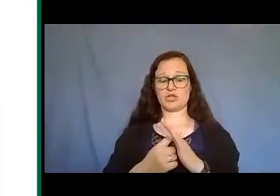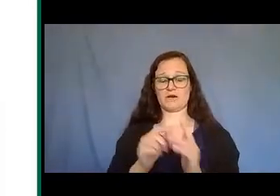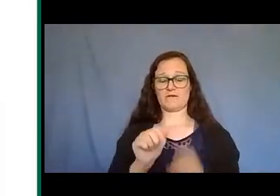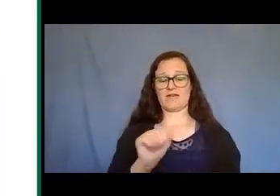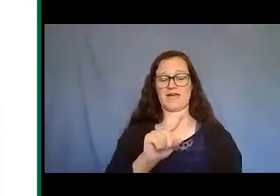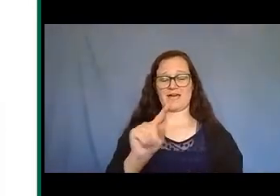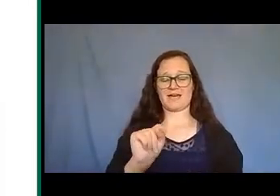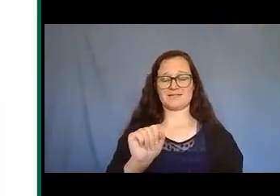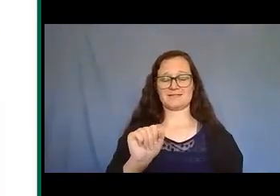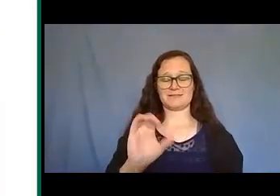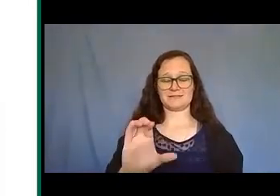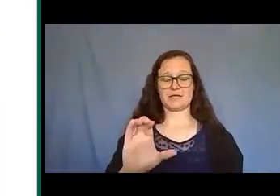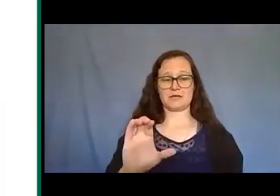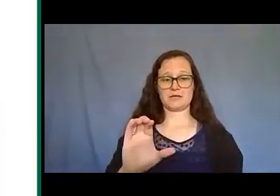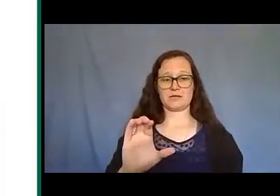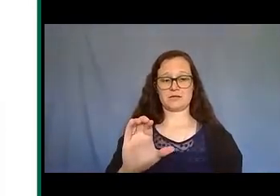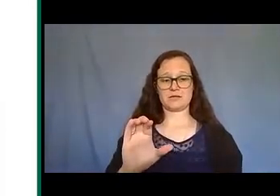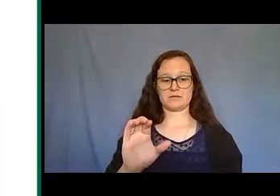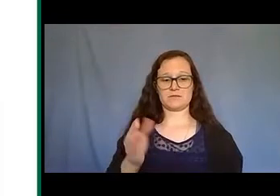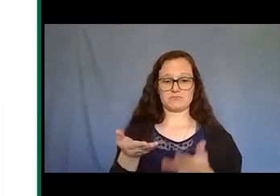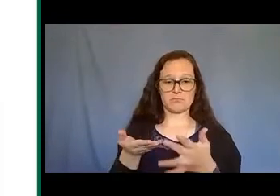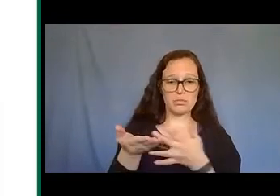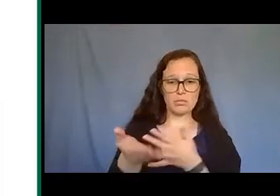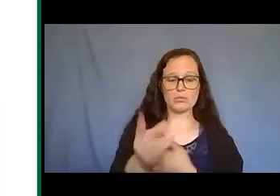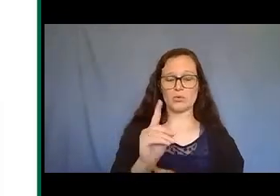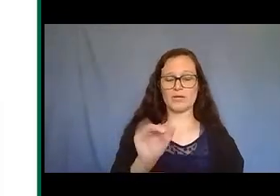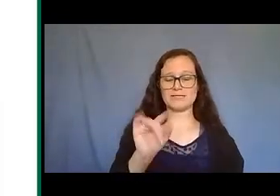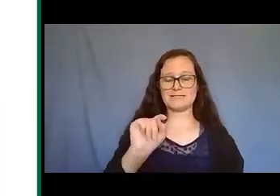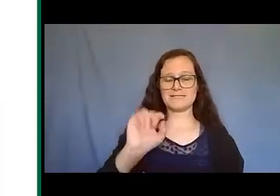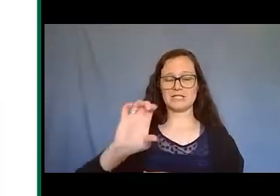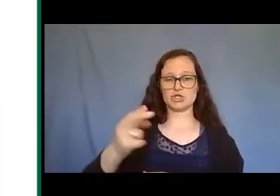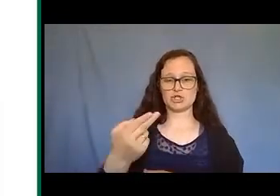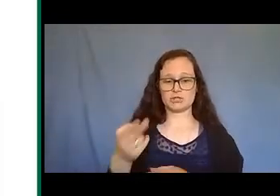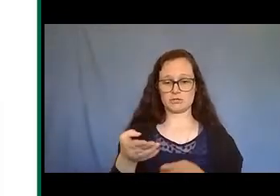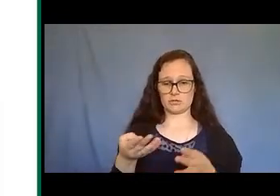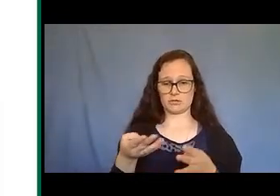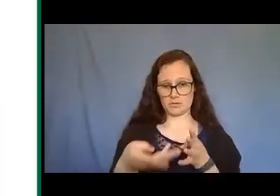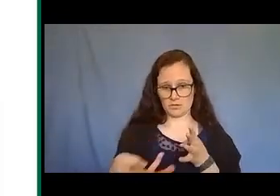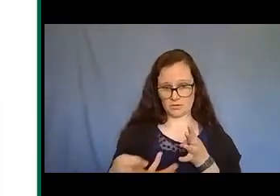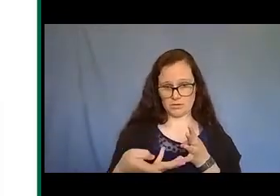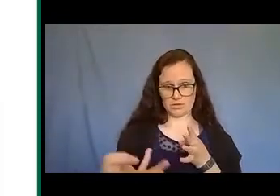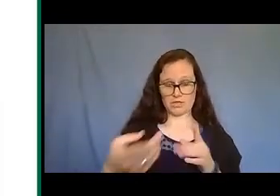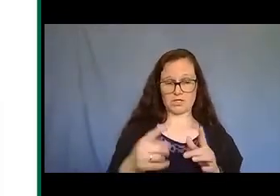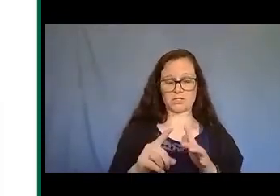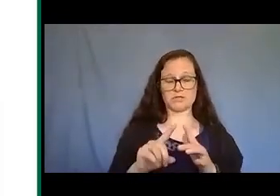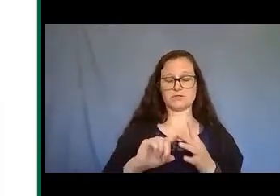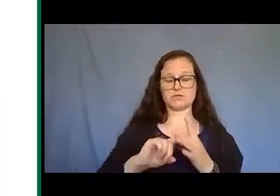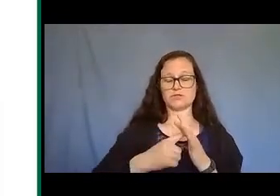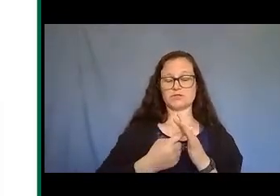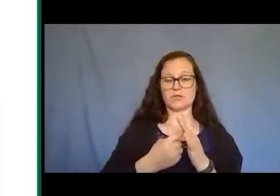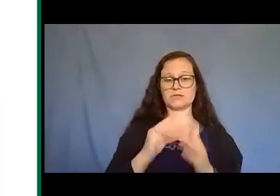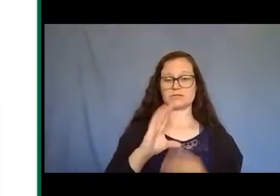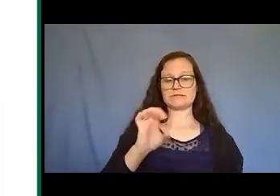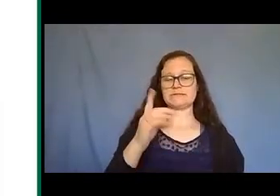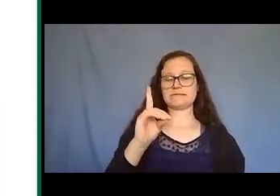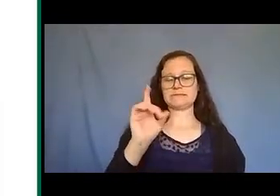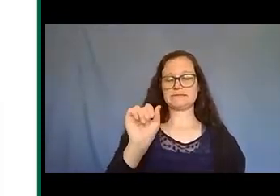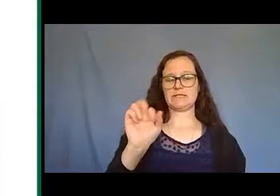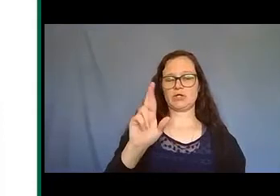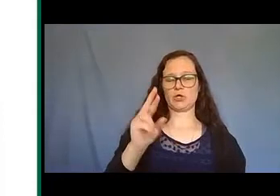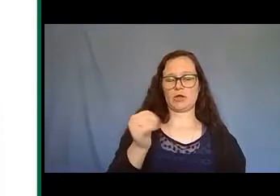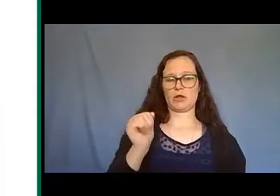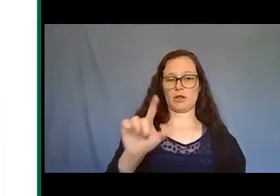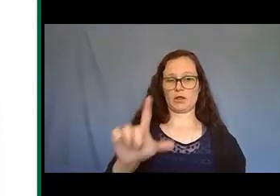that comes through a ditch, an irrigation ditch, that actually starts up near Cedar Hill. On the